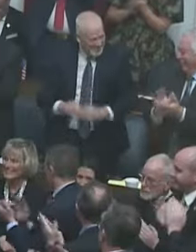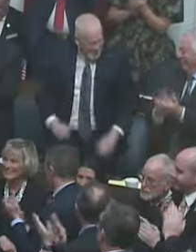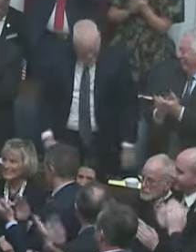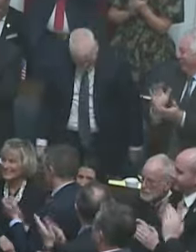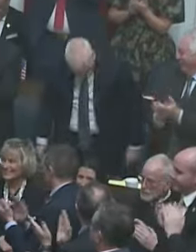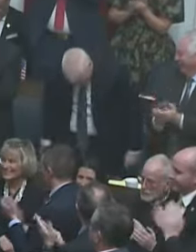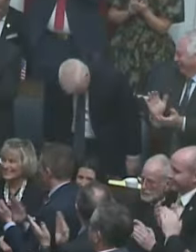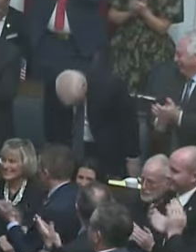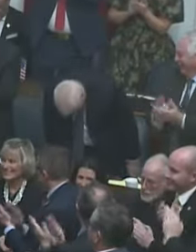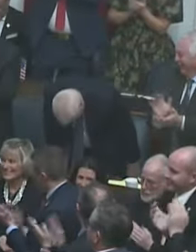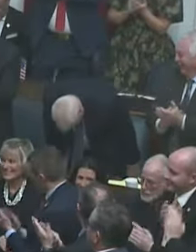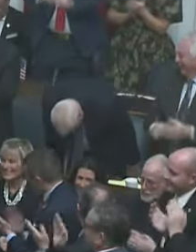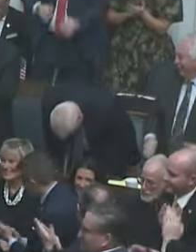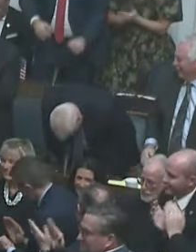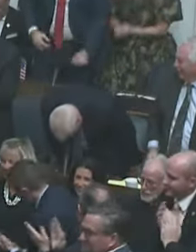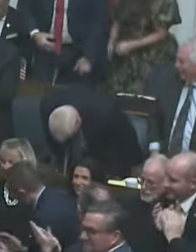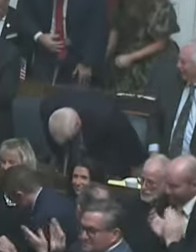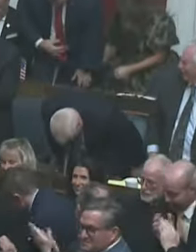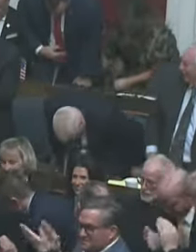Oh, thank you.